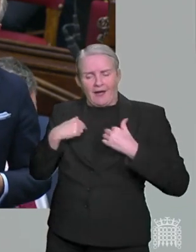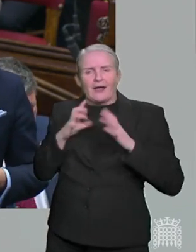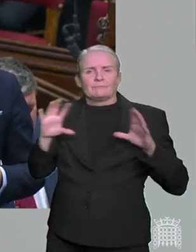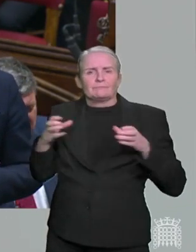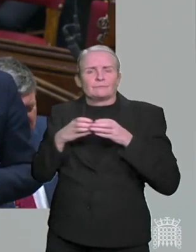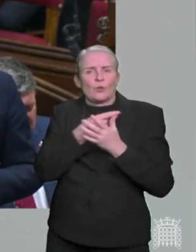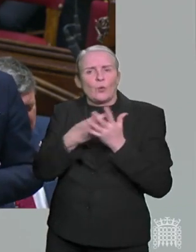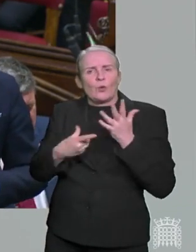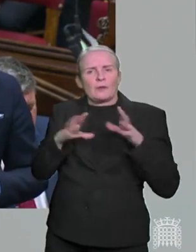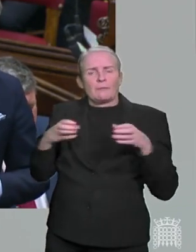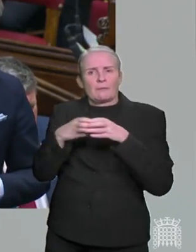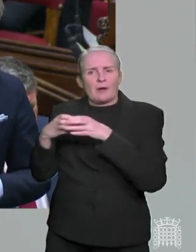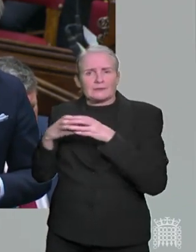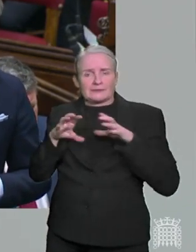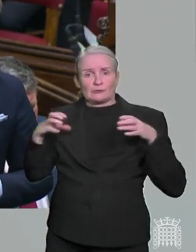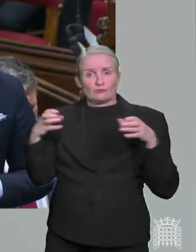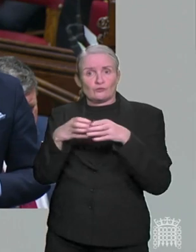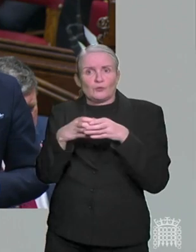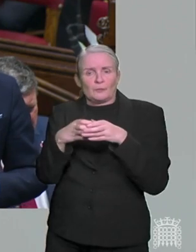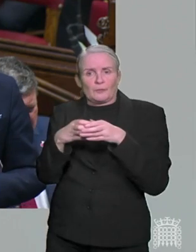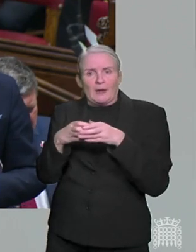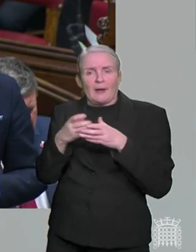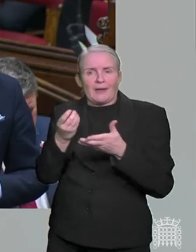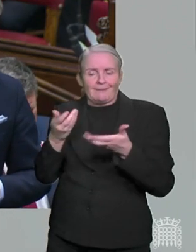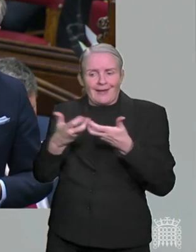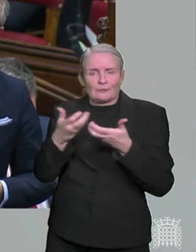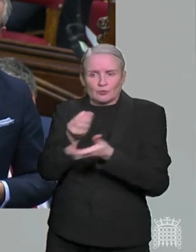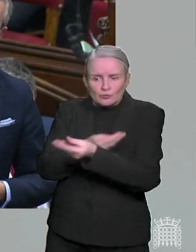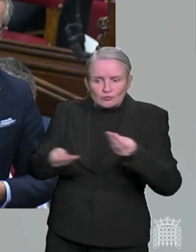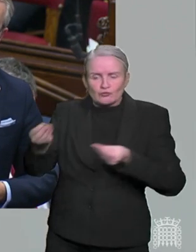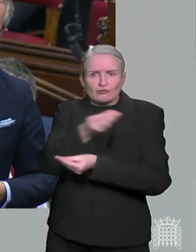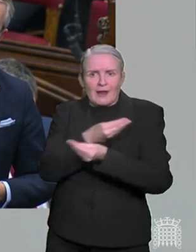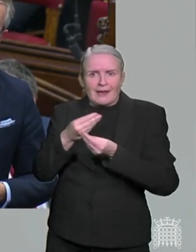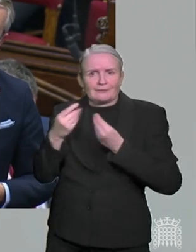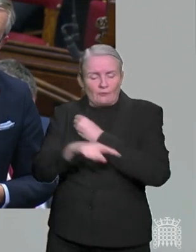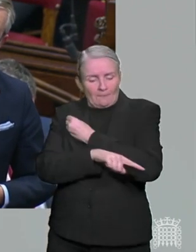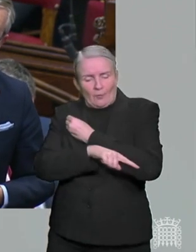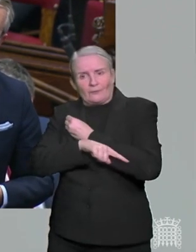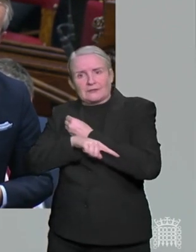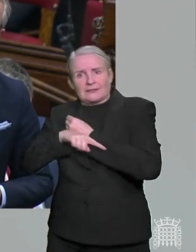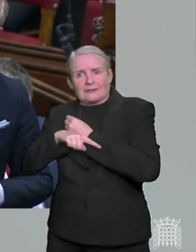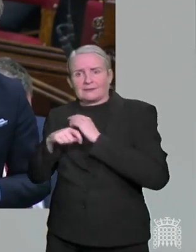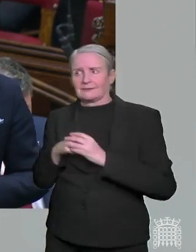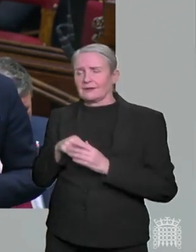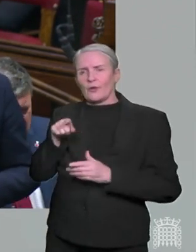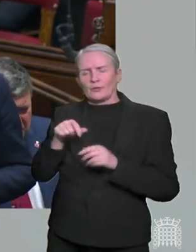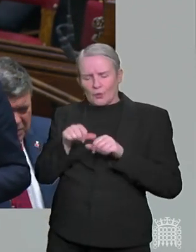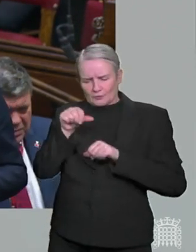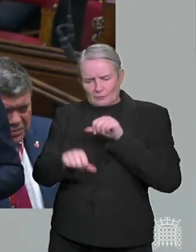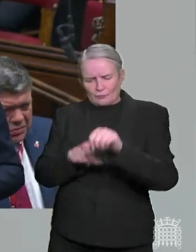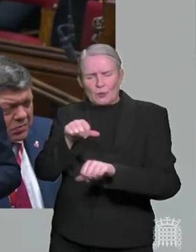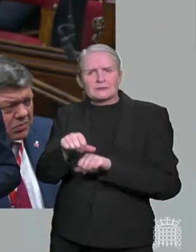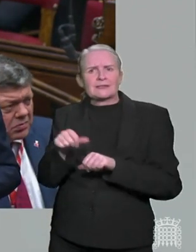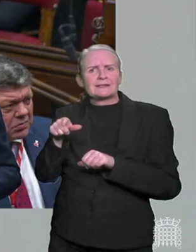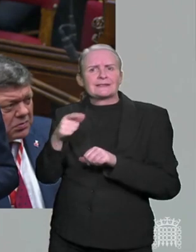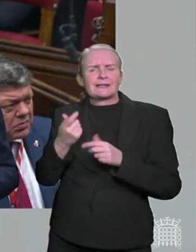Secretary believe that it was a mistake by some of his predecessors to cut UK support for exactly those processes? And since